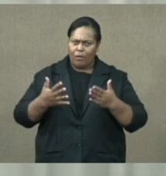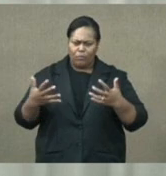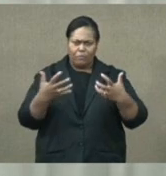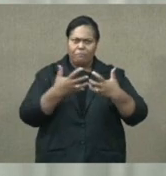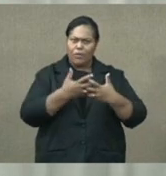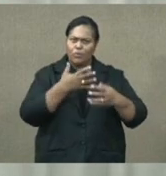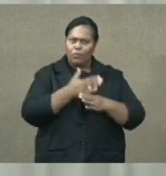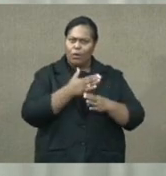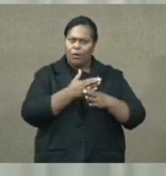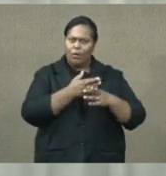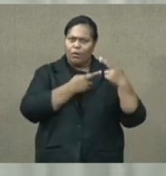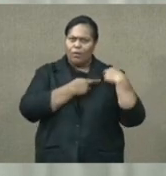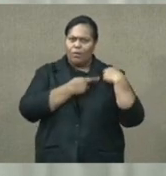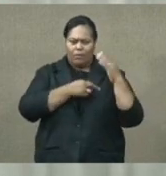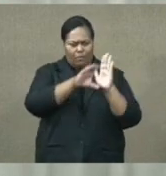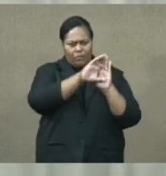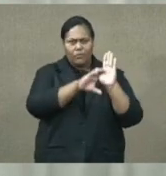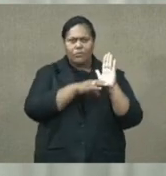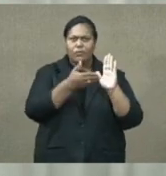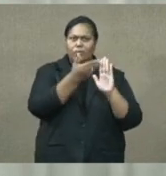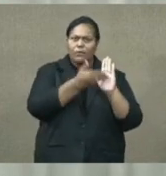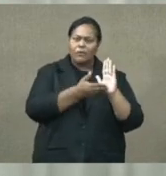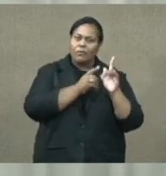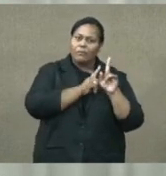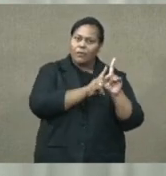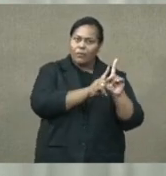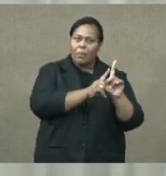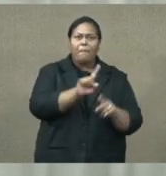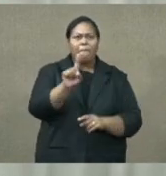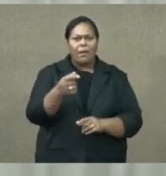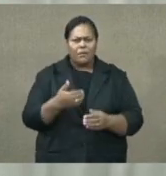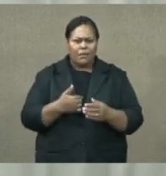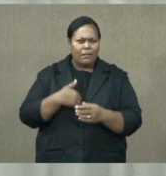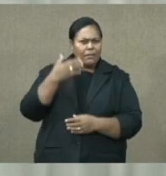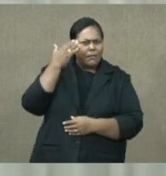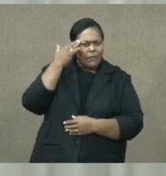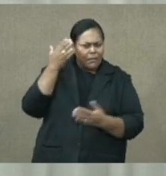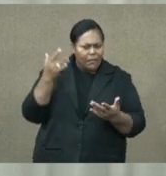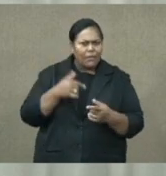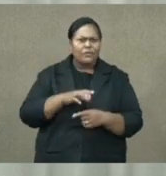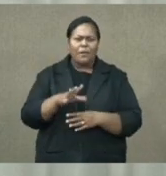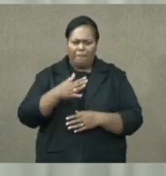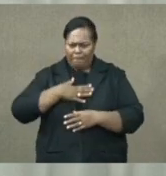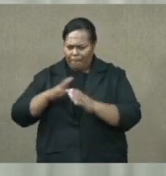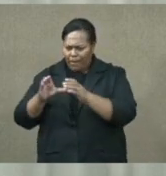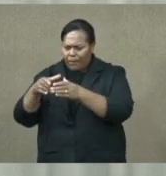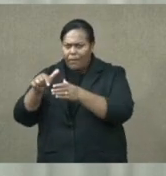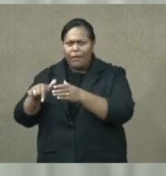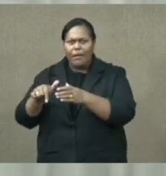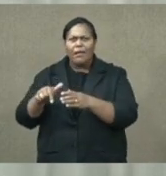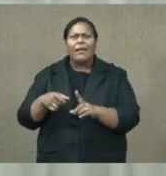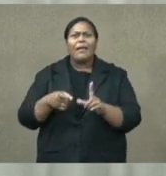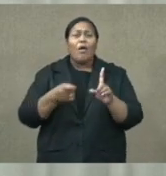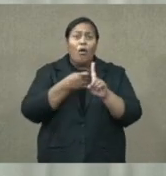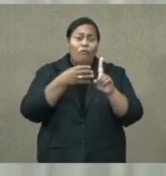the provisions of the Constitution. It seems to me and my colleagues that Mr. Syed Kayum, the key figure